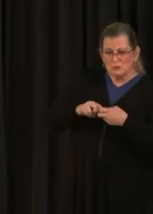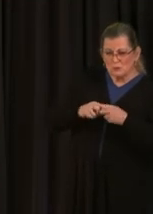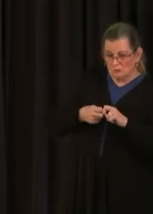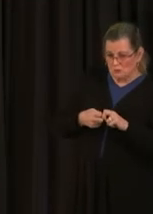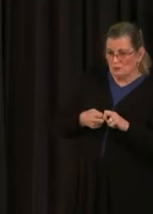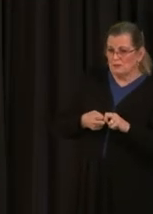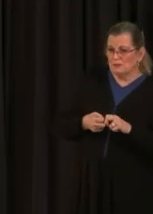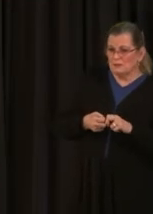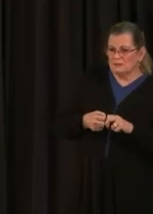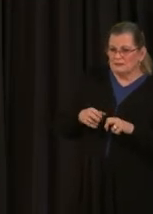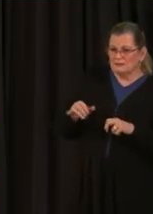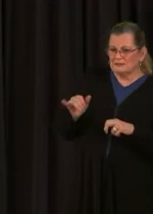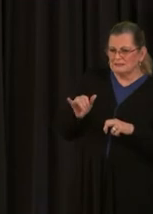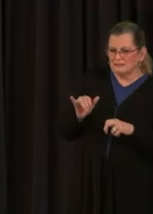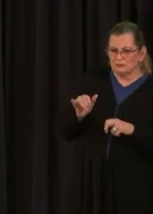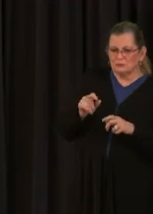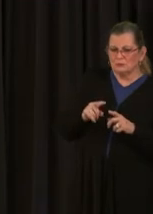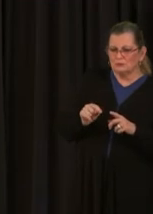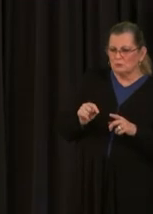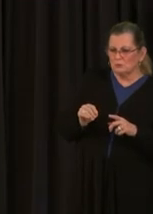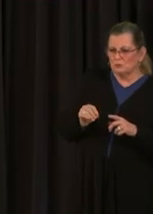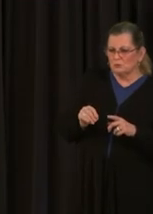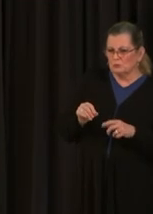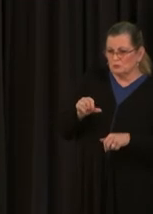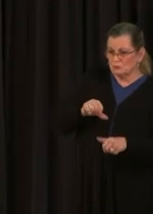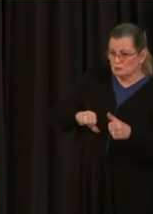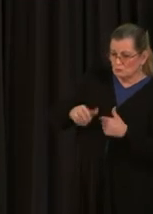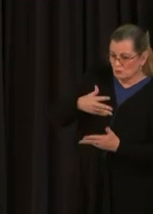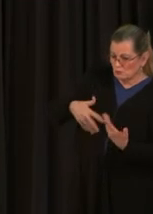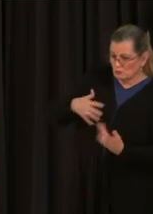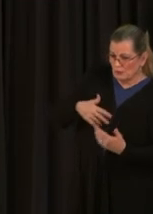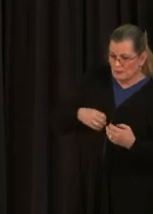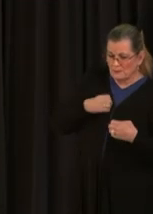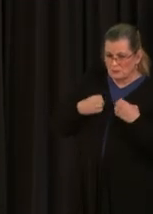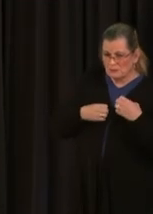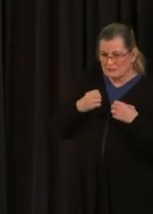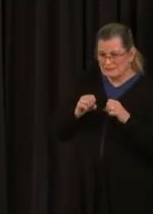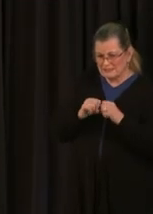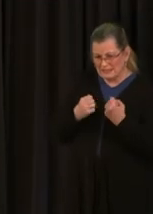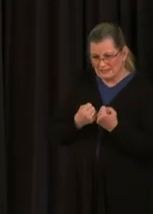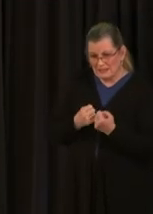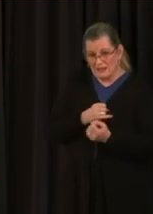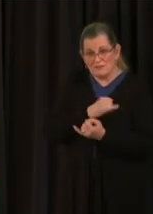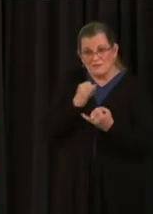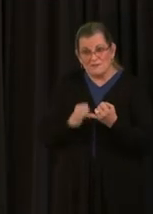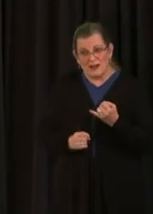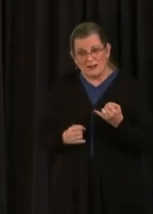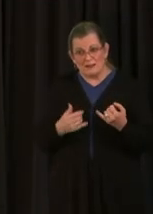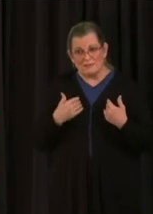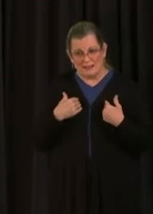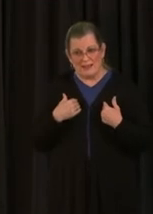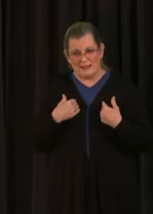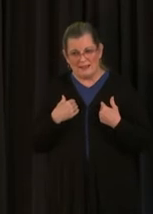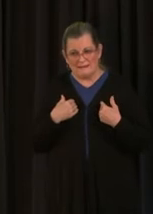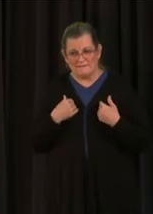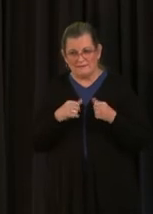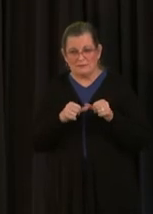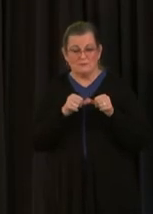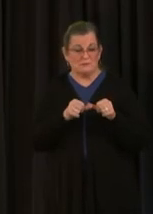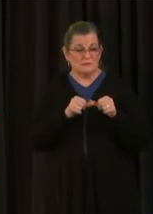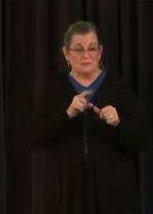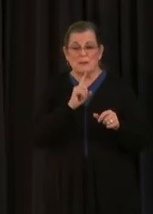We work to train school leadership and staff in best practice protocols for arrival and dismissal. We